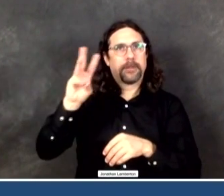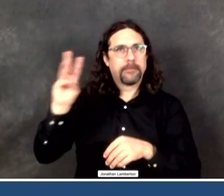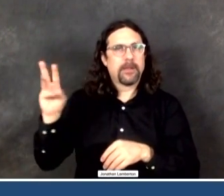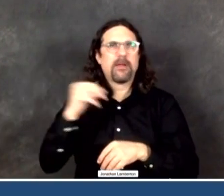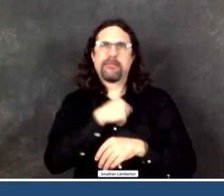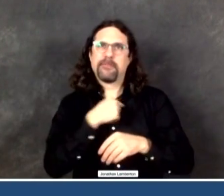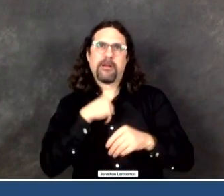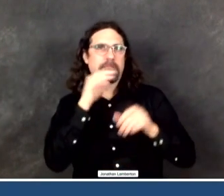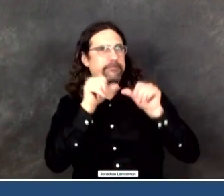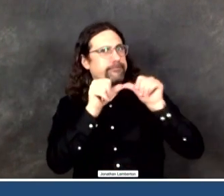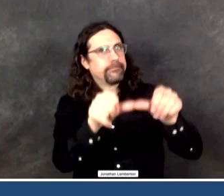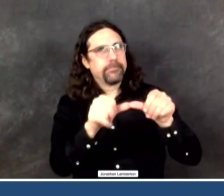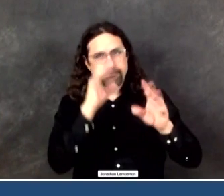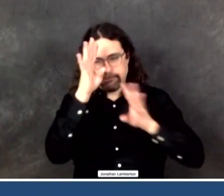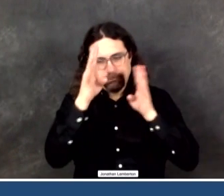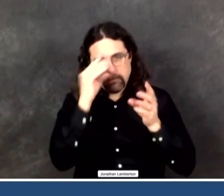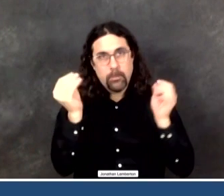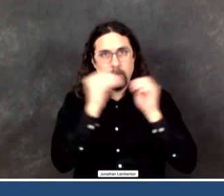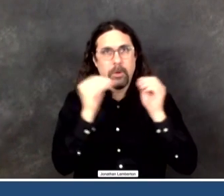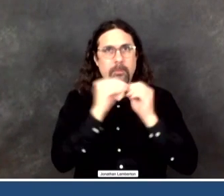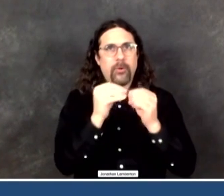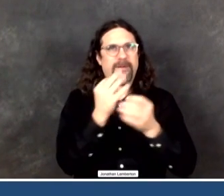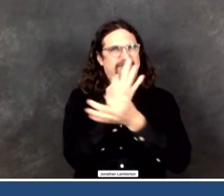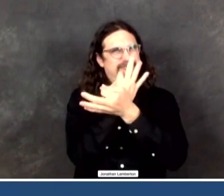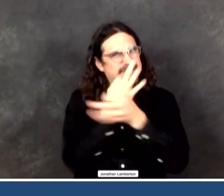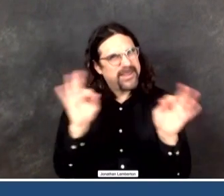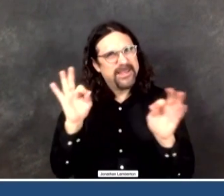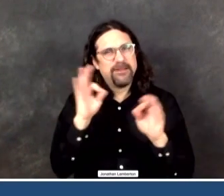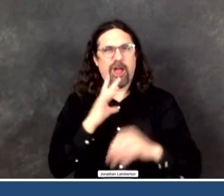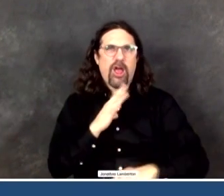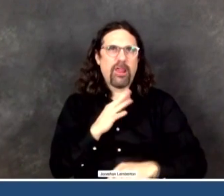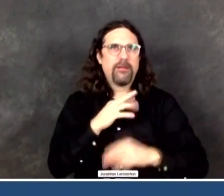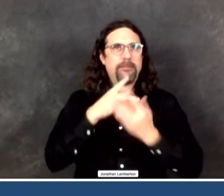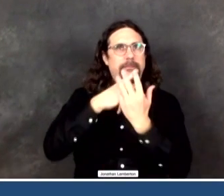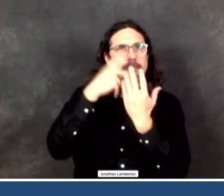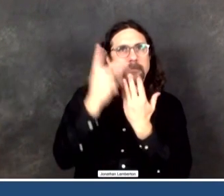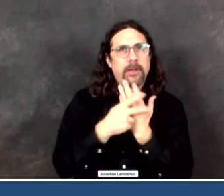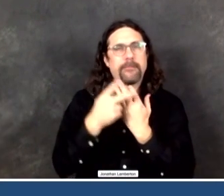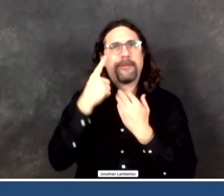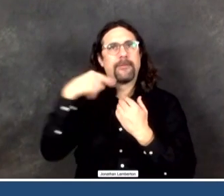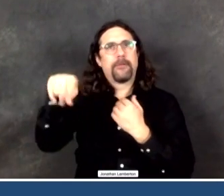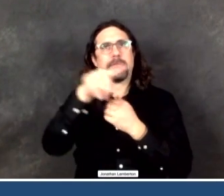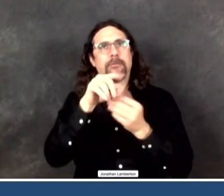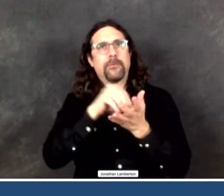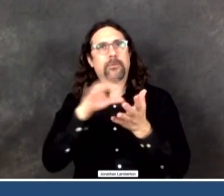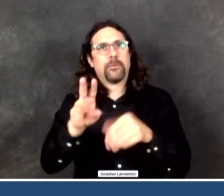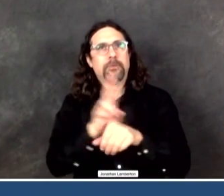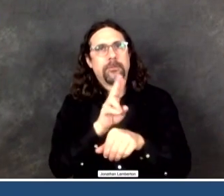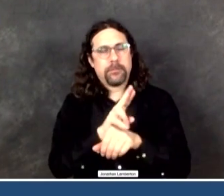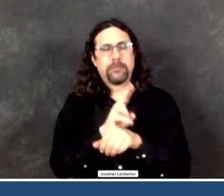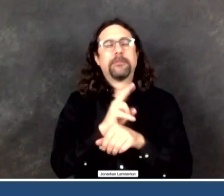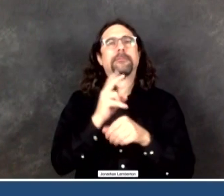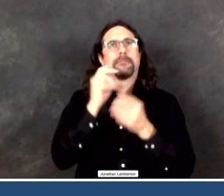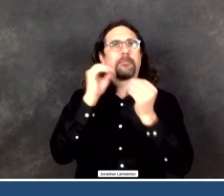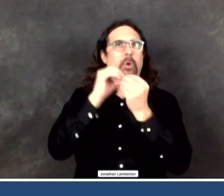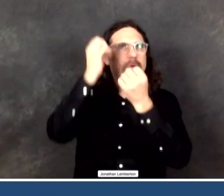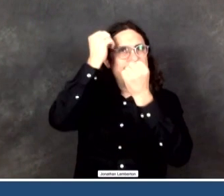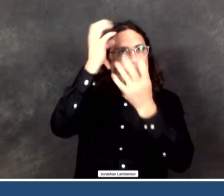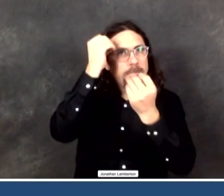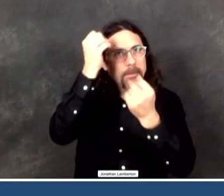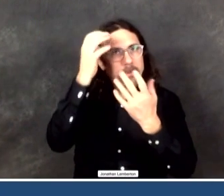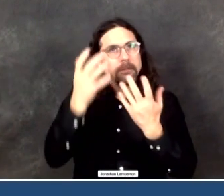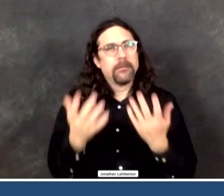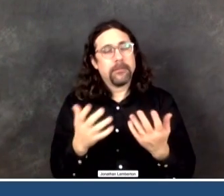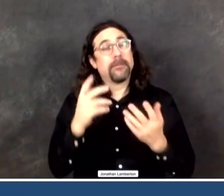this, and more compelling options to make that stay at home a little bit easier, but also supercharge the